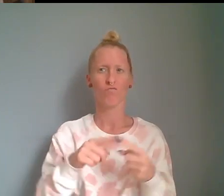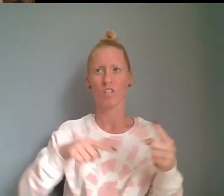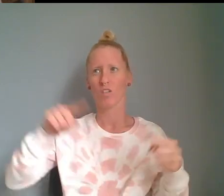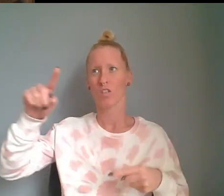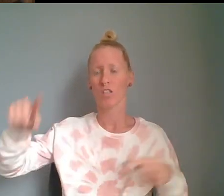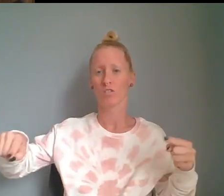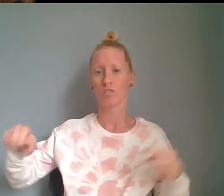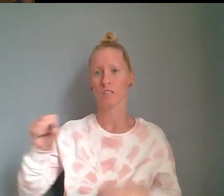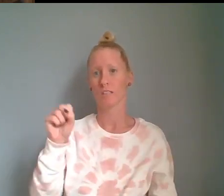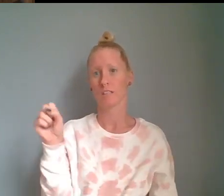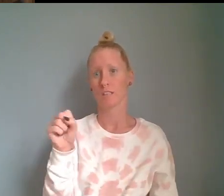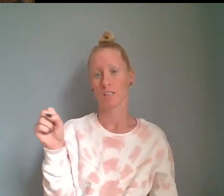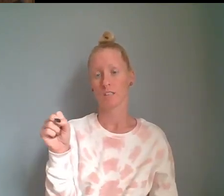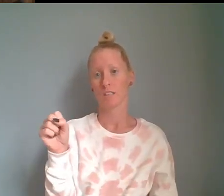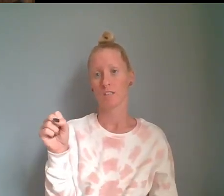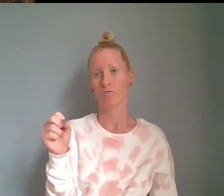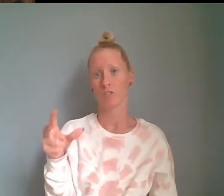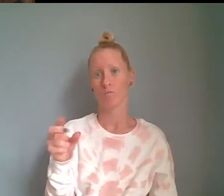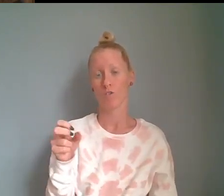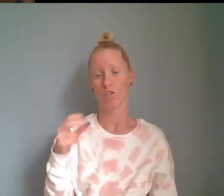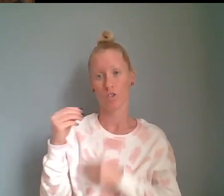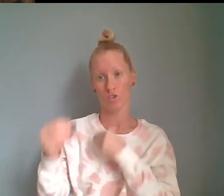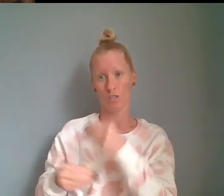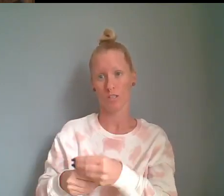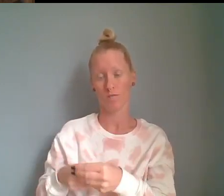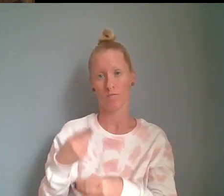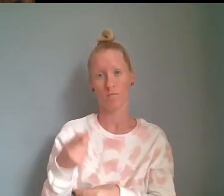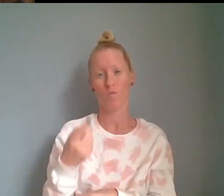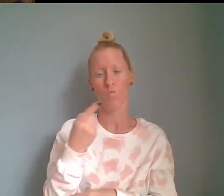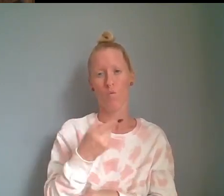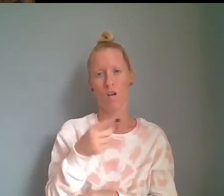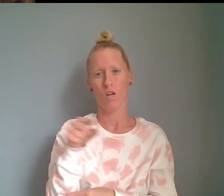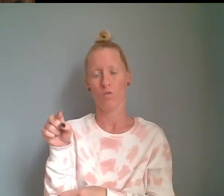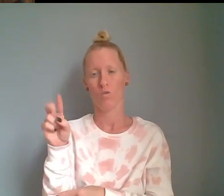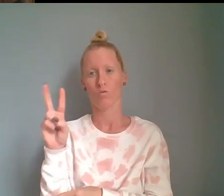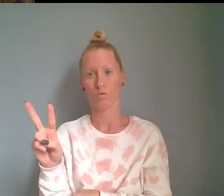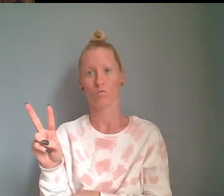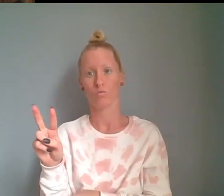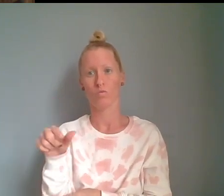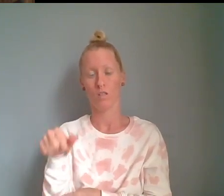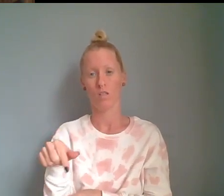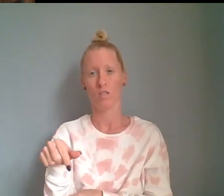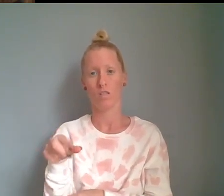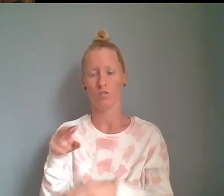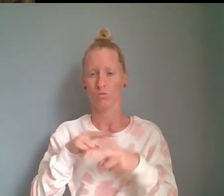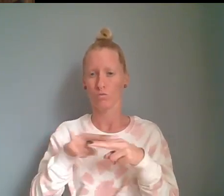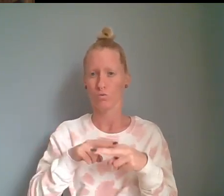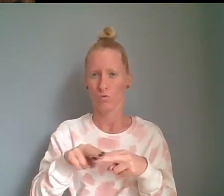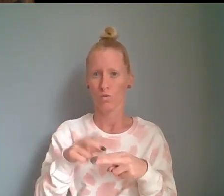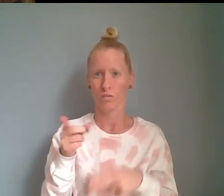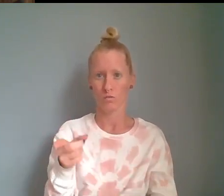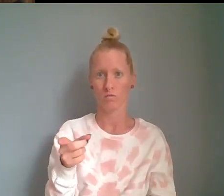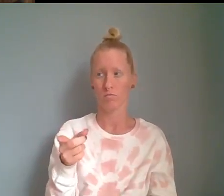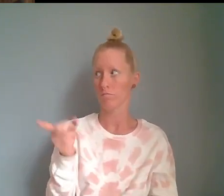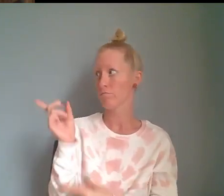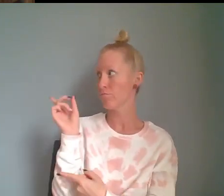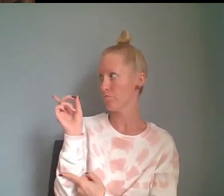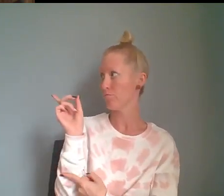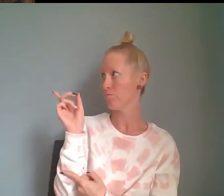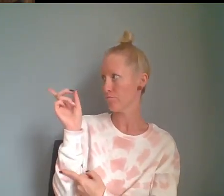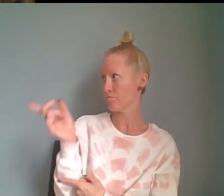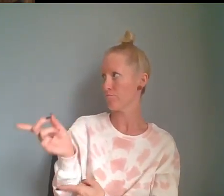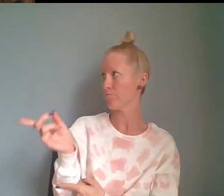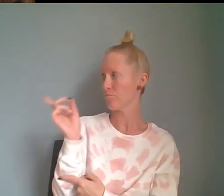on the serotonin transporter gene, if they had one or two of these short alleles, and